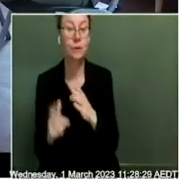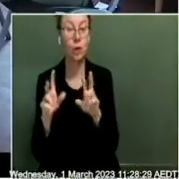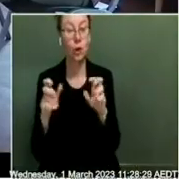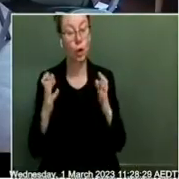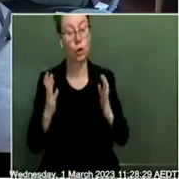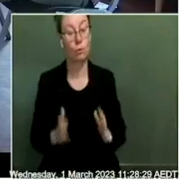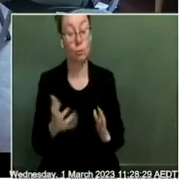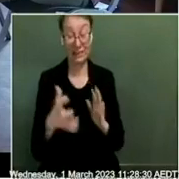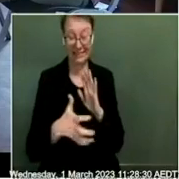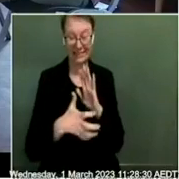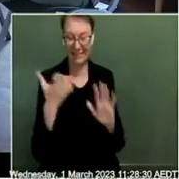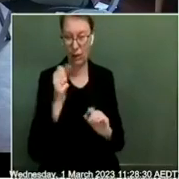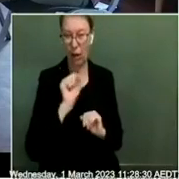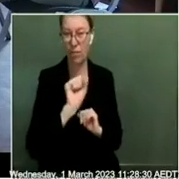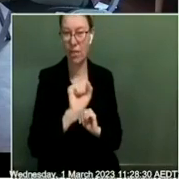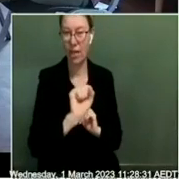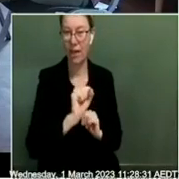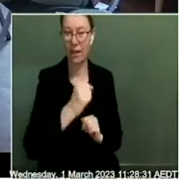denial of a people. That is your